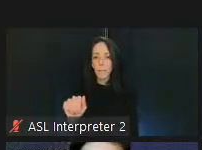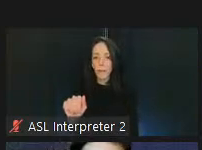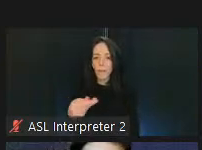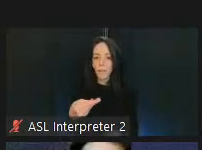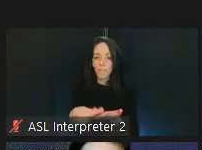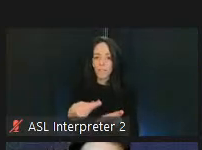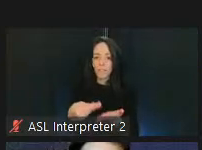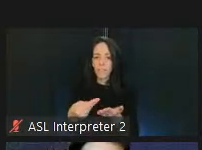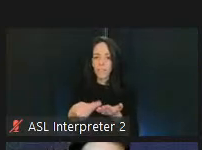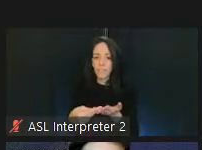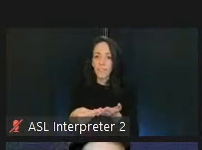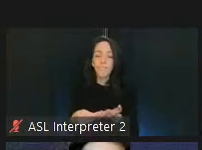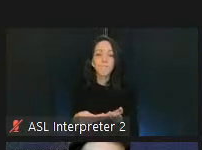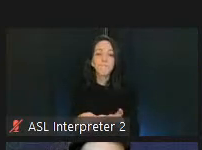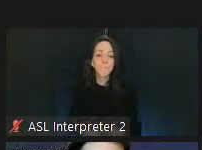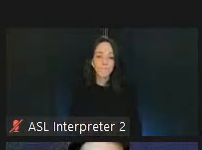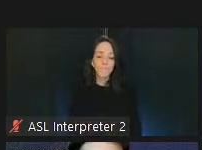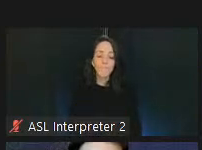Next slide.